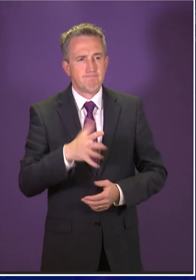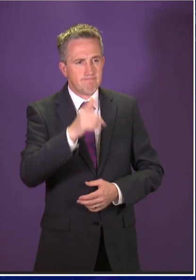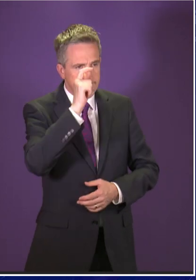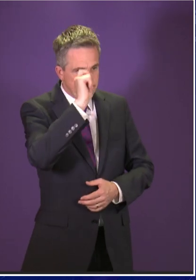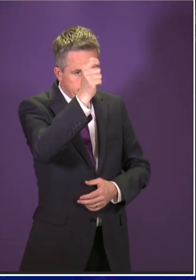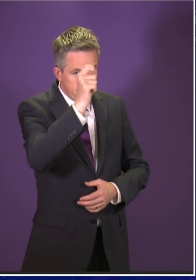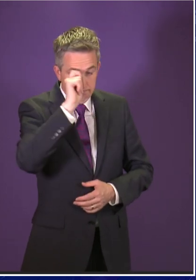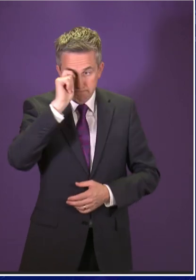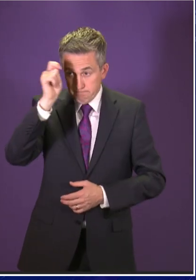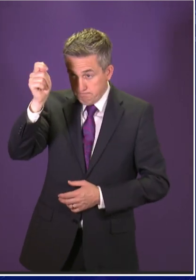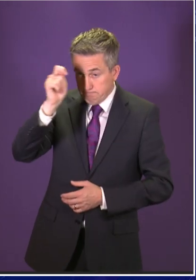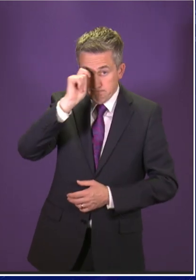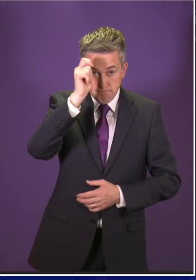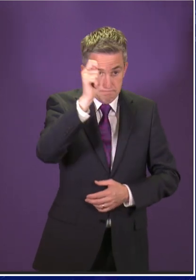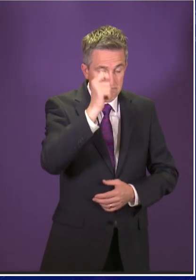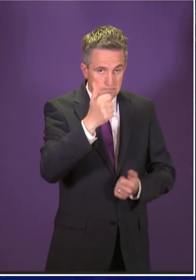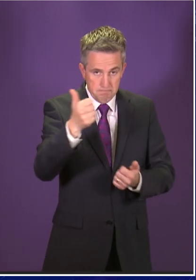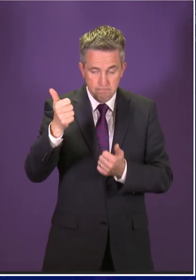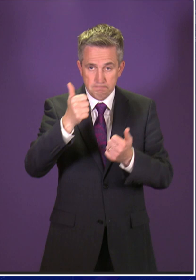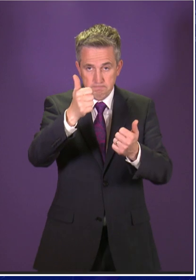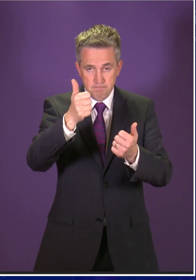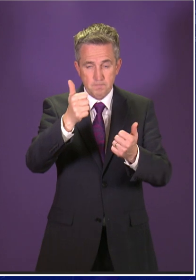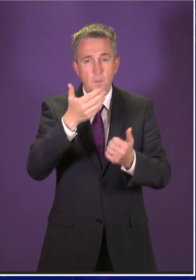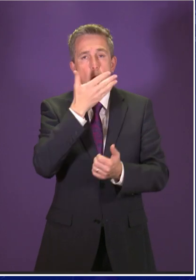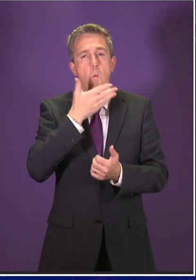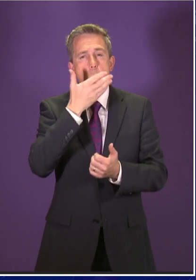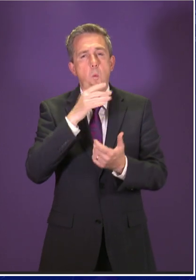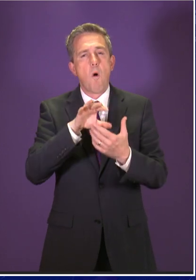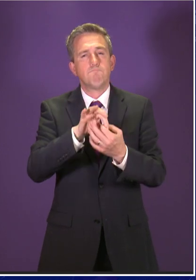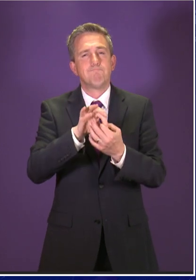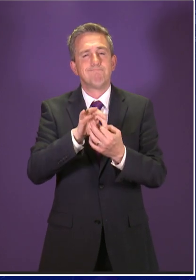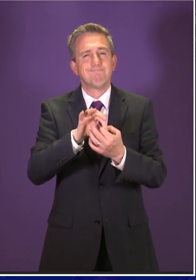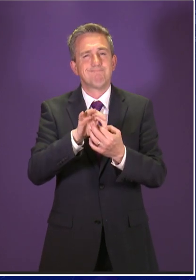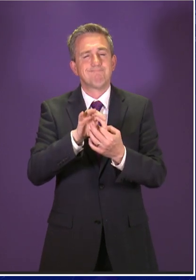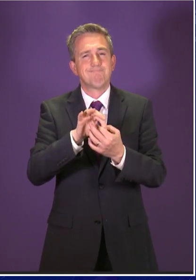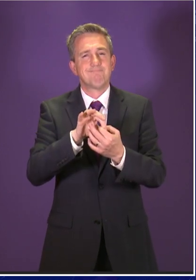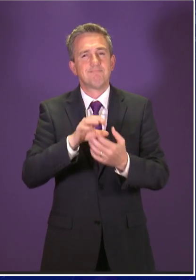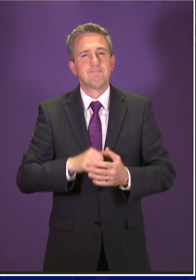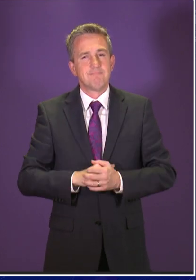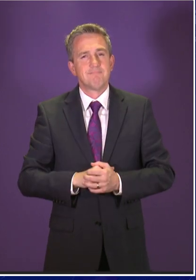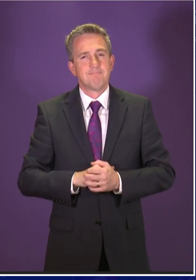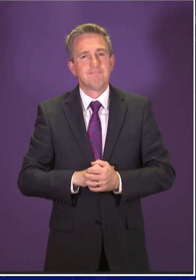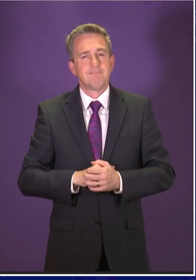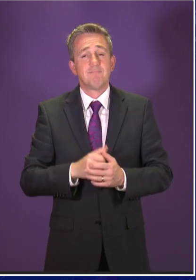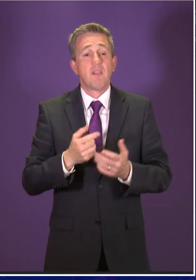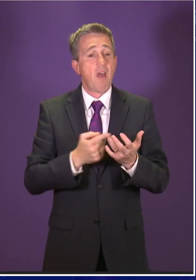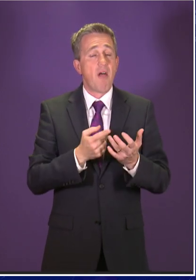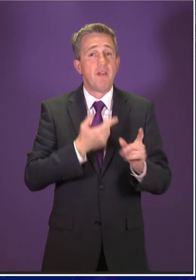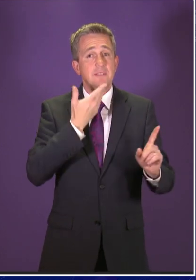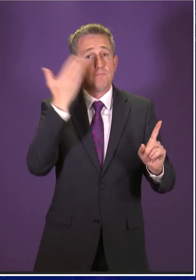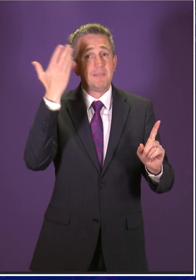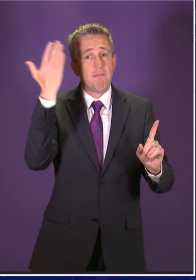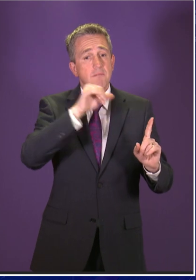leaders, ladies and gentlemen, can I extend to you my warm greetings. Could I also join with those who preceded me